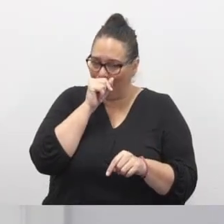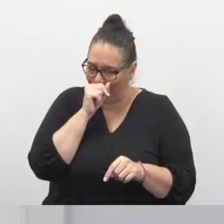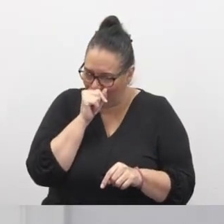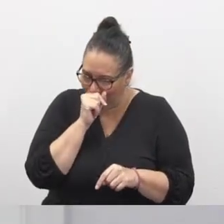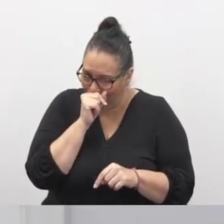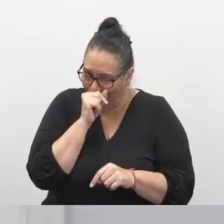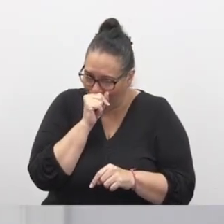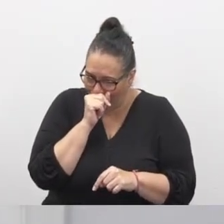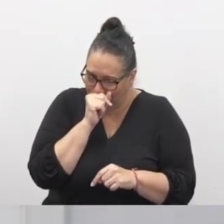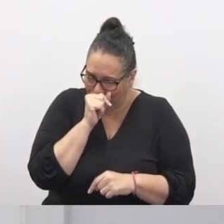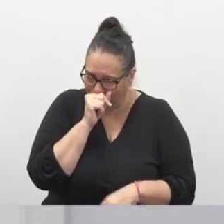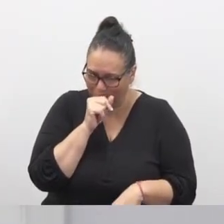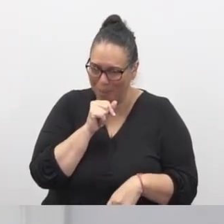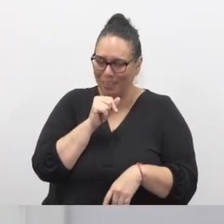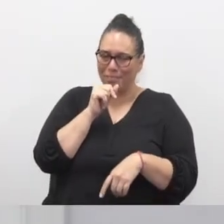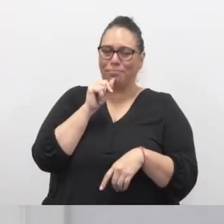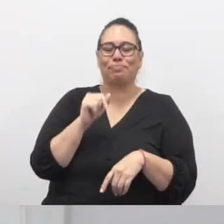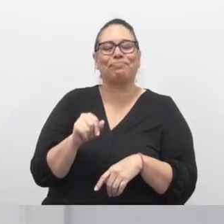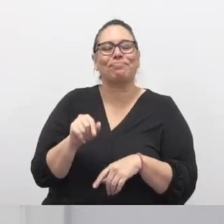at